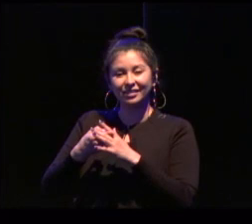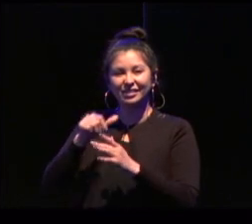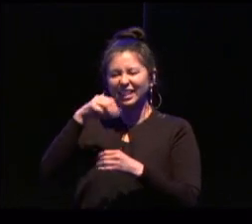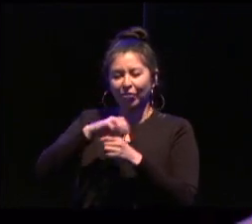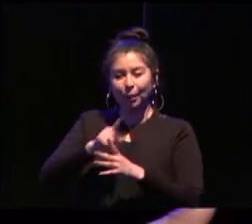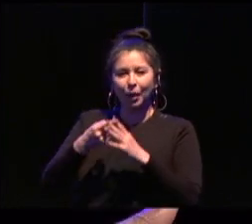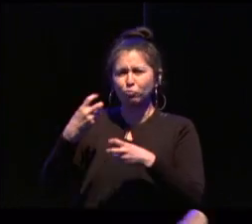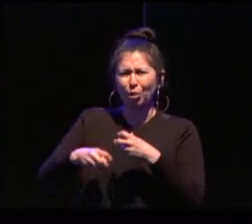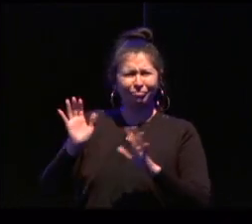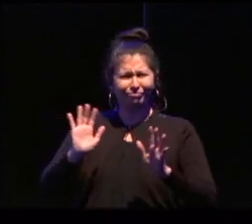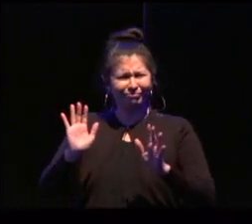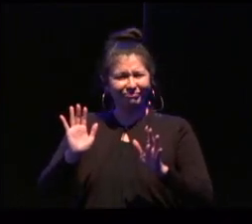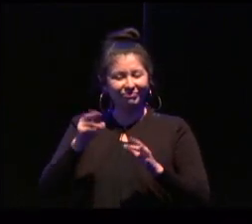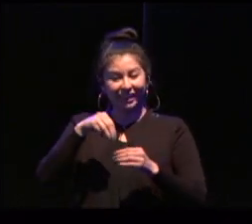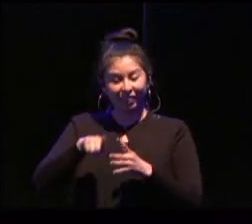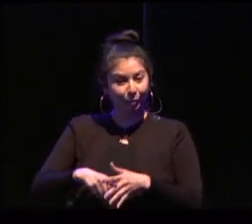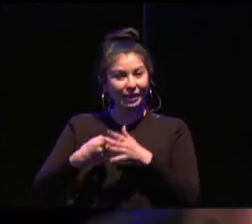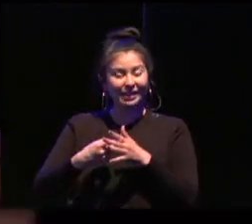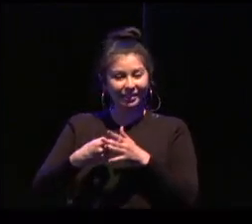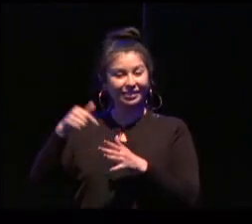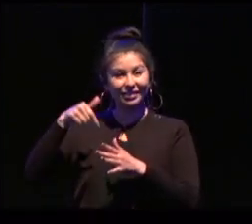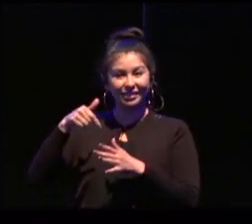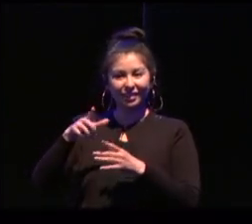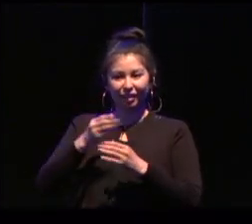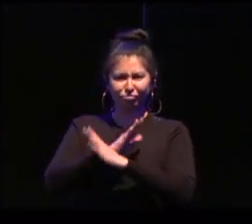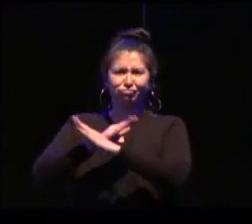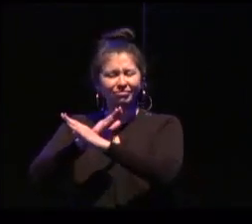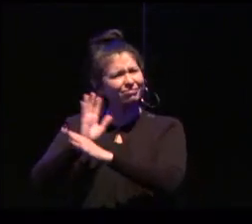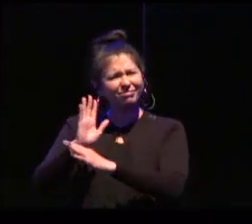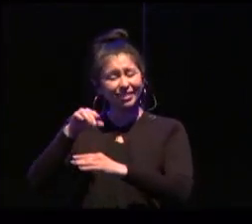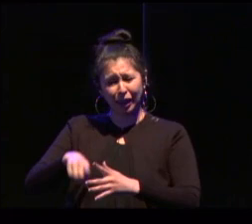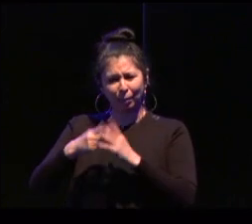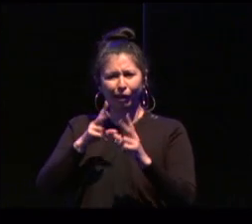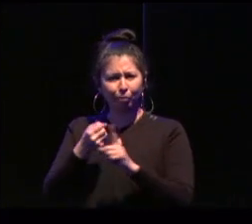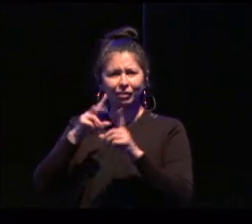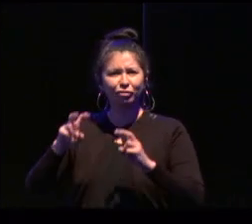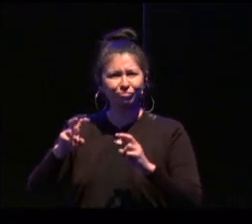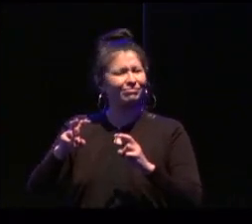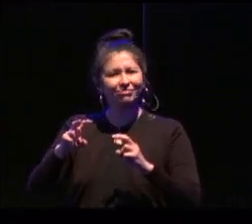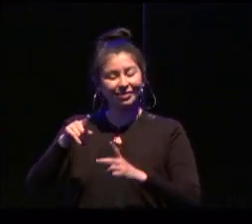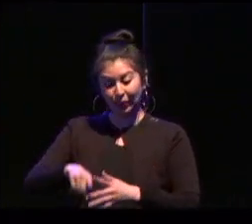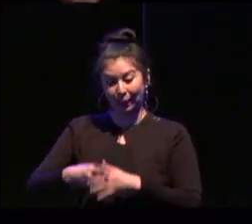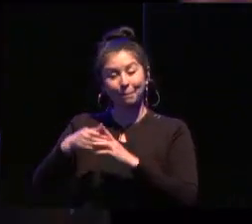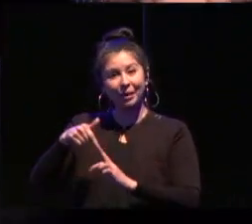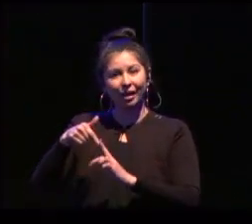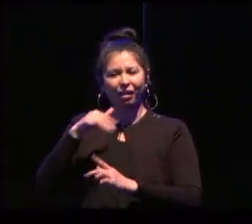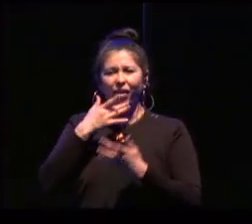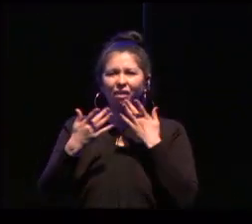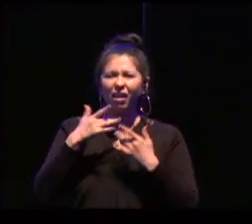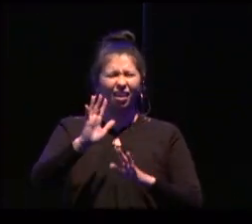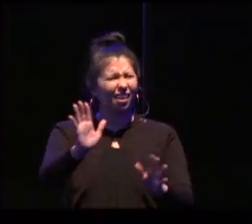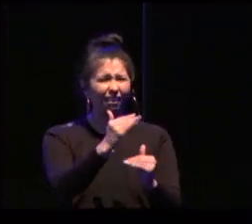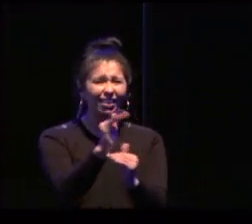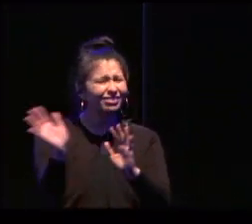in the beginning problem. It's not in the beginning obstacle. In the beginning, there was an issue. In the beginning, there was lack and limitation.